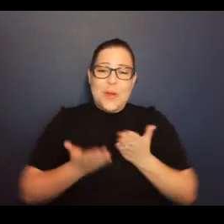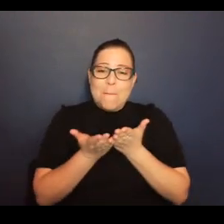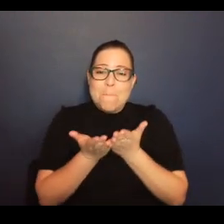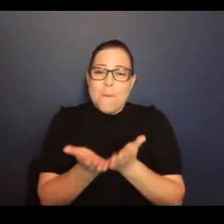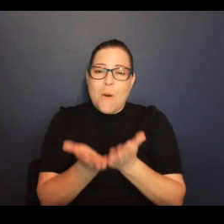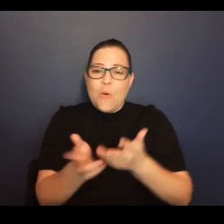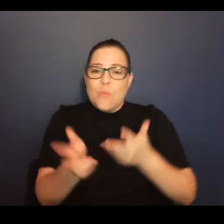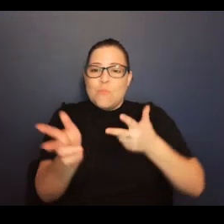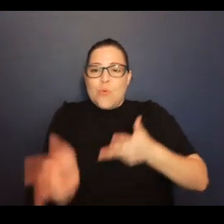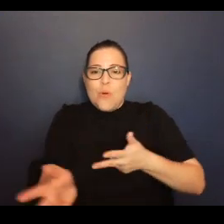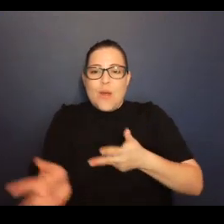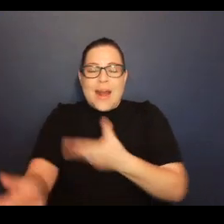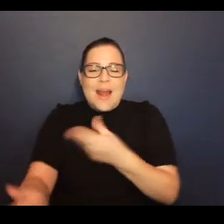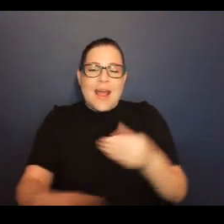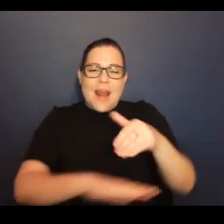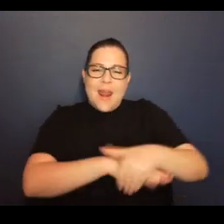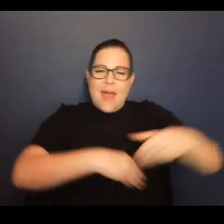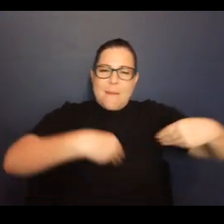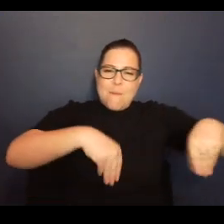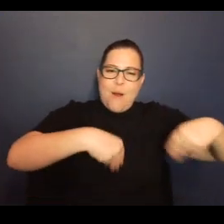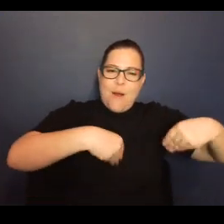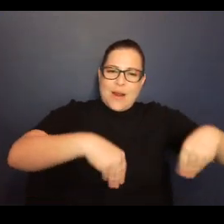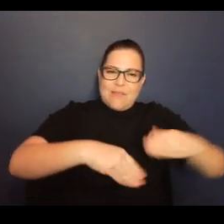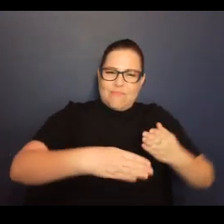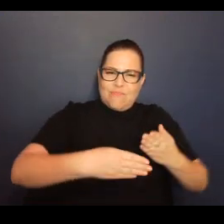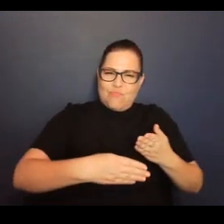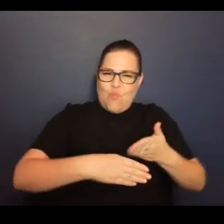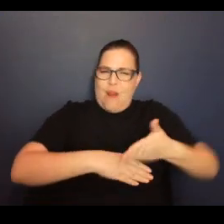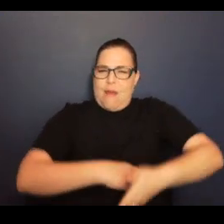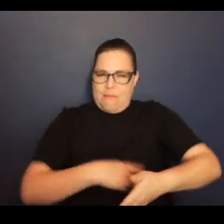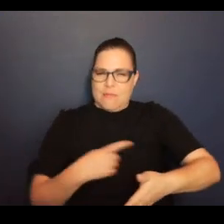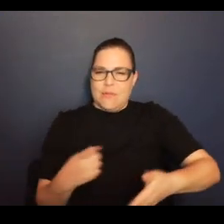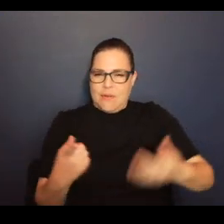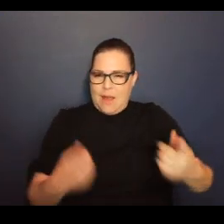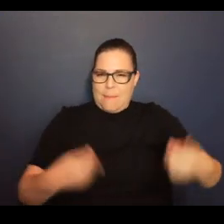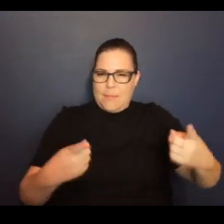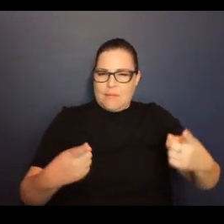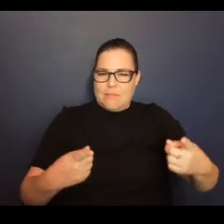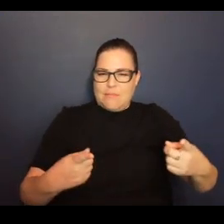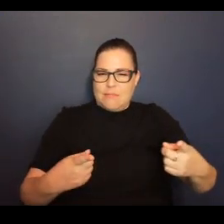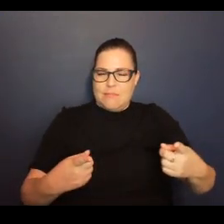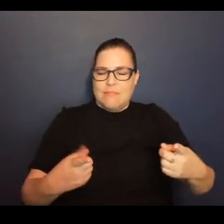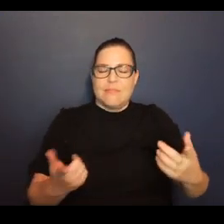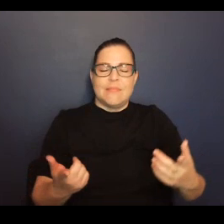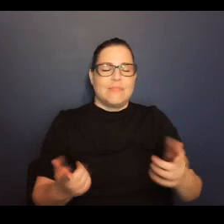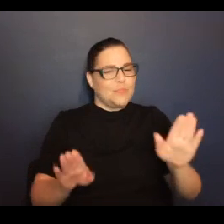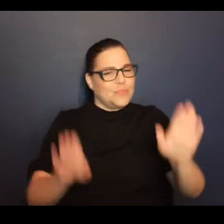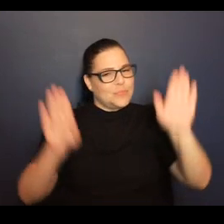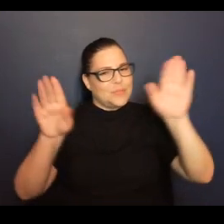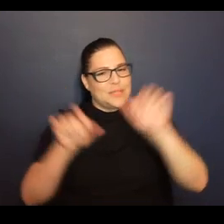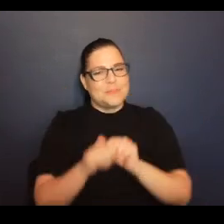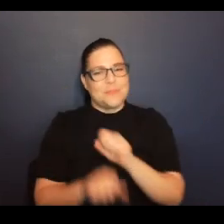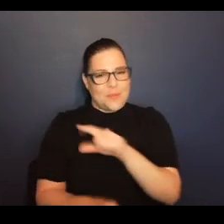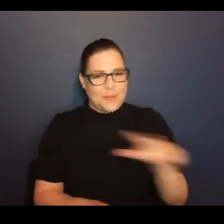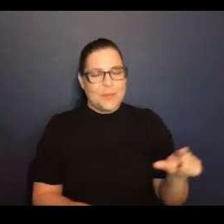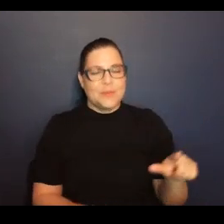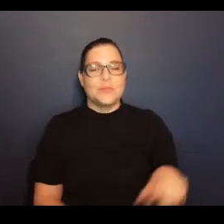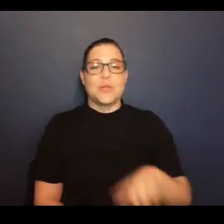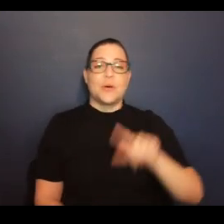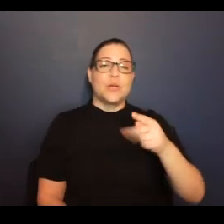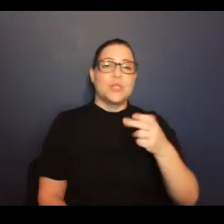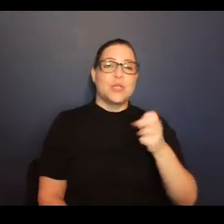also at the night market, the one that came right after the parade. So great job, everybody. Board Member Turkin.